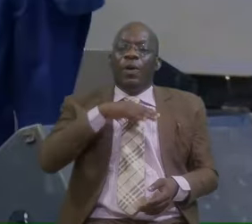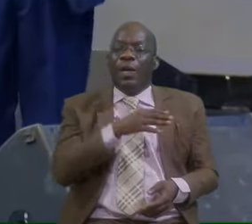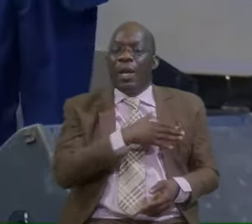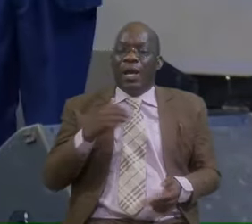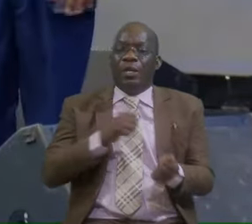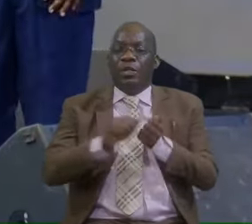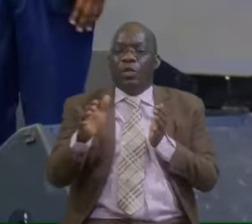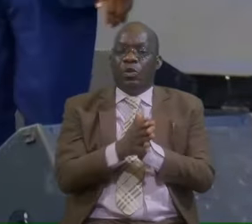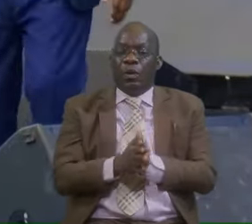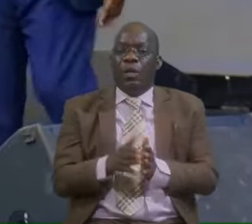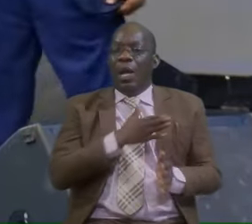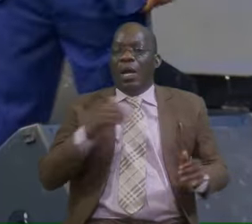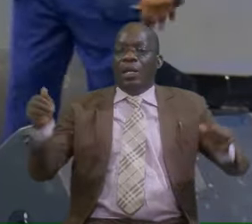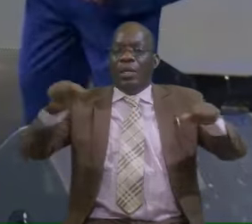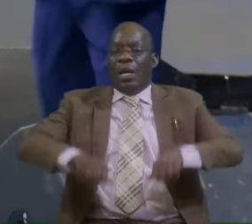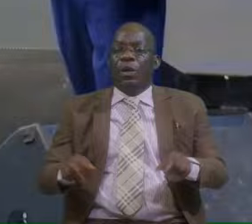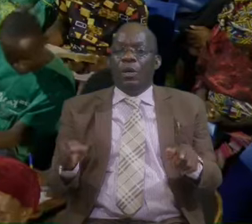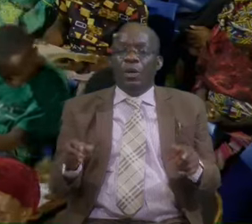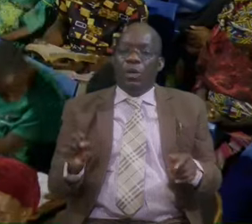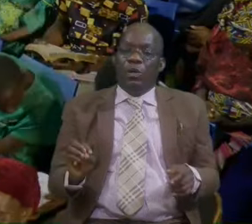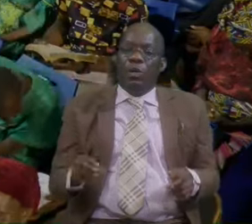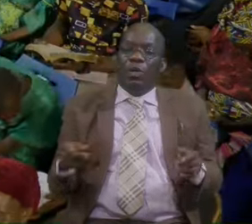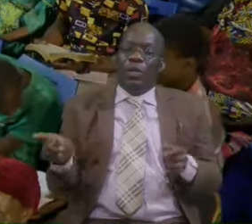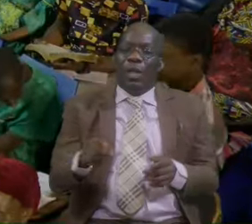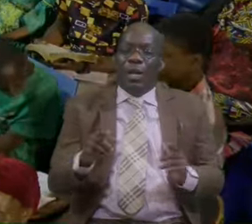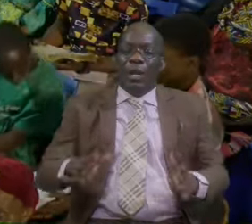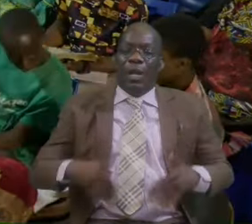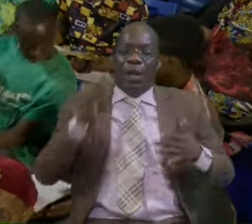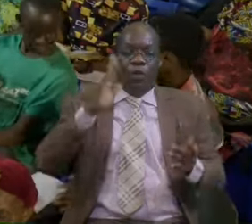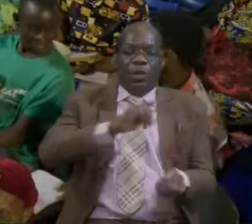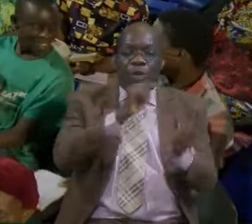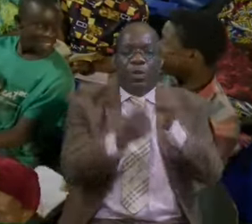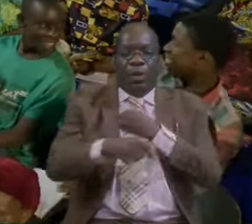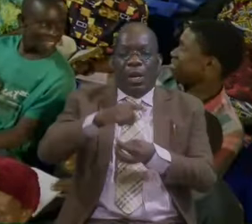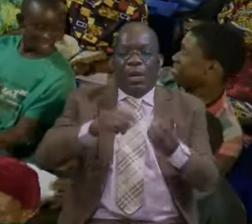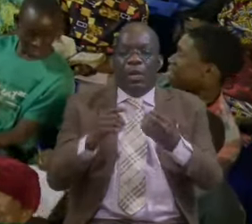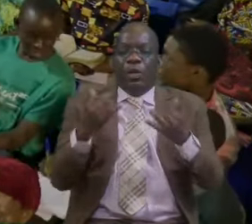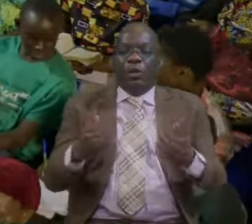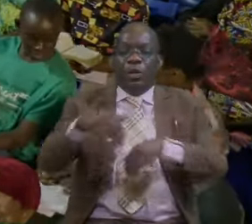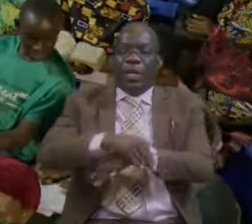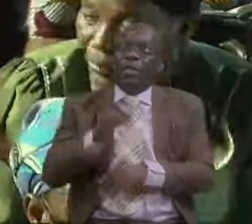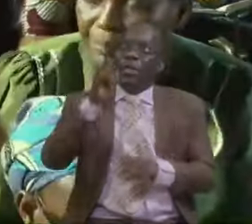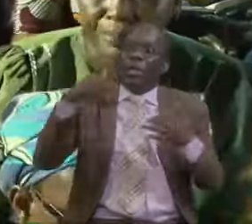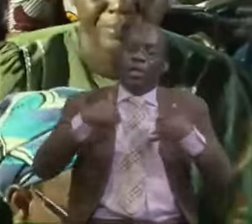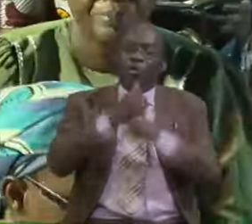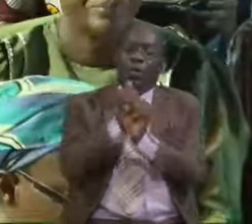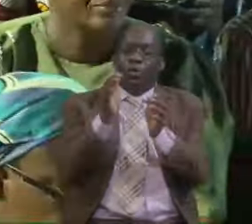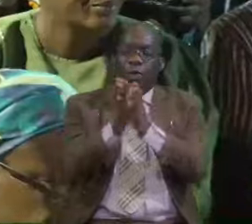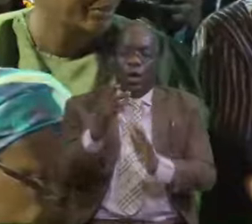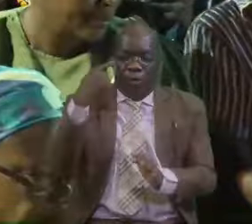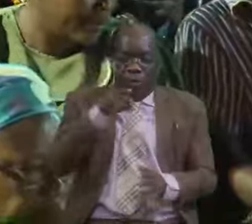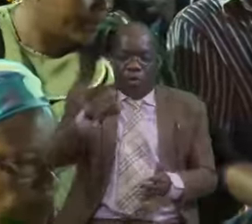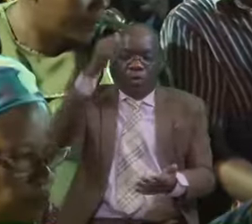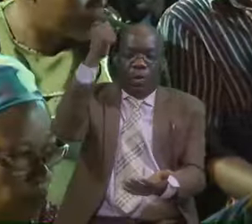so that their lives will turn around. And tonight, he has made intercession for you. He